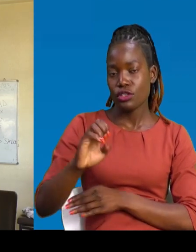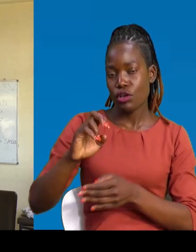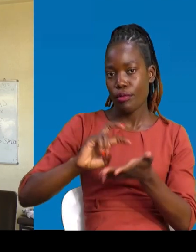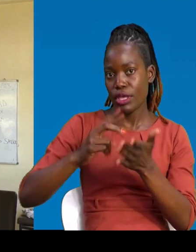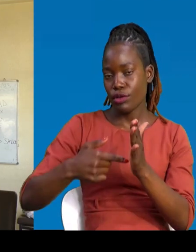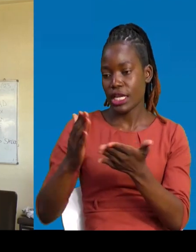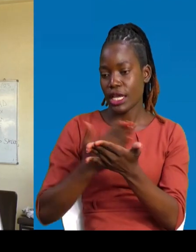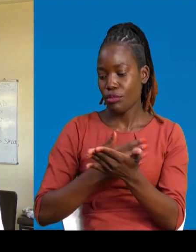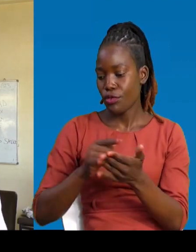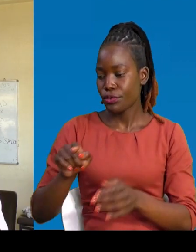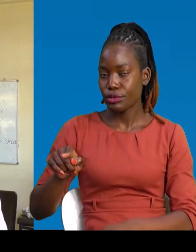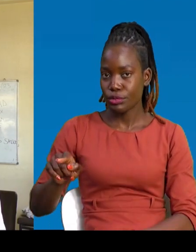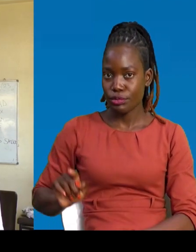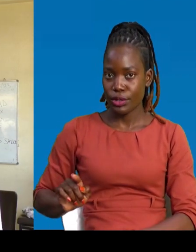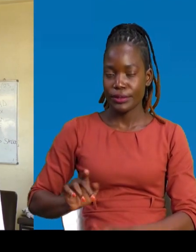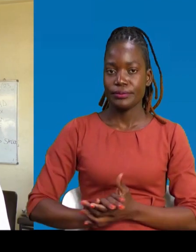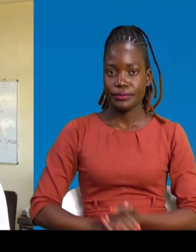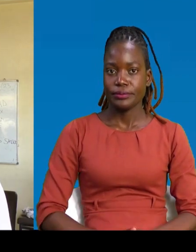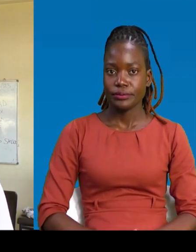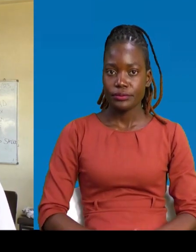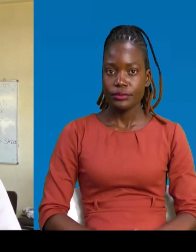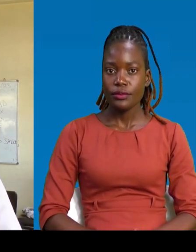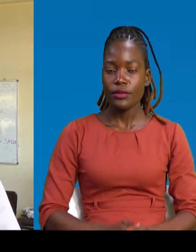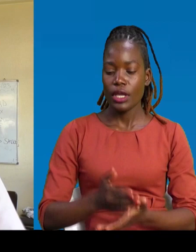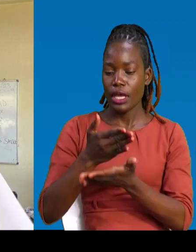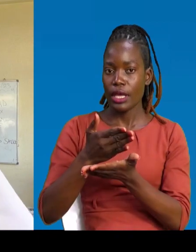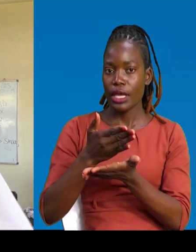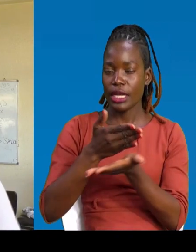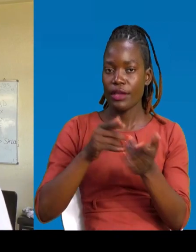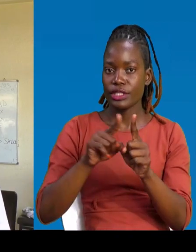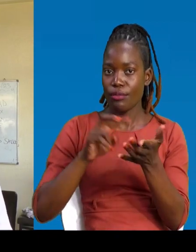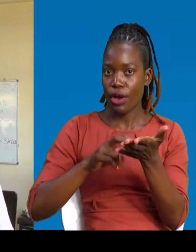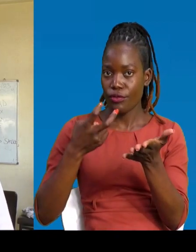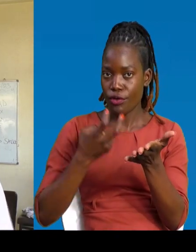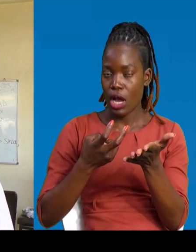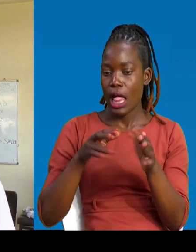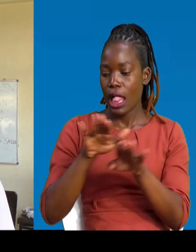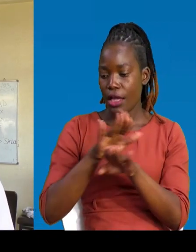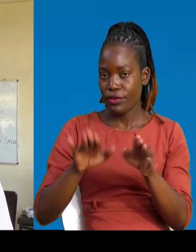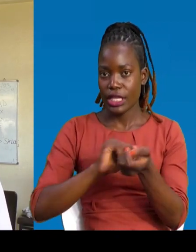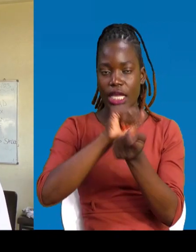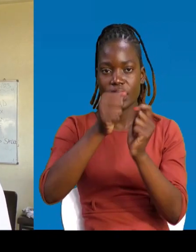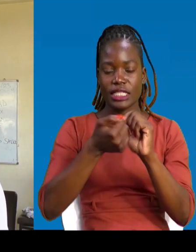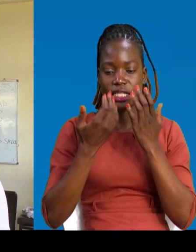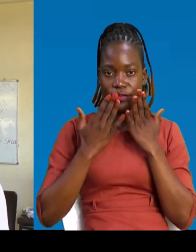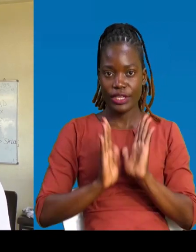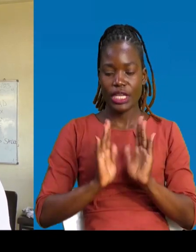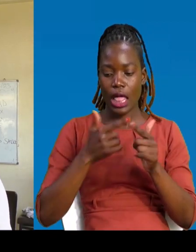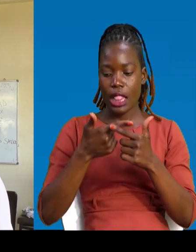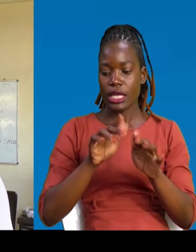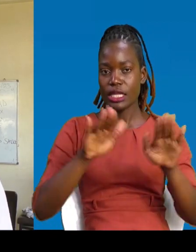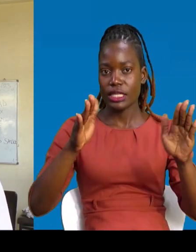na kisu na the fork yake. Yeah. So that when everything has been adjusted, then that table is